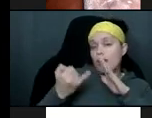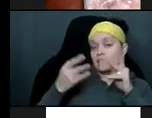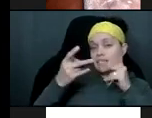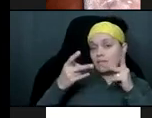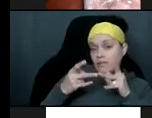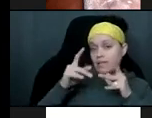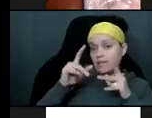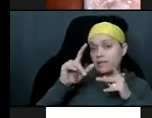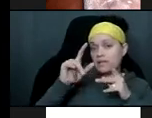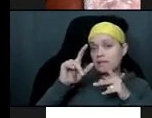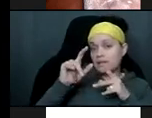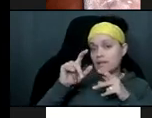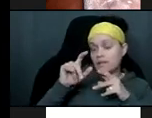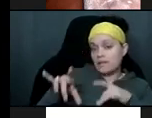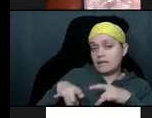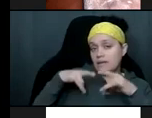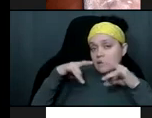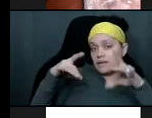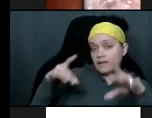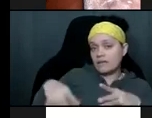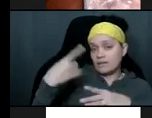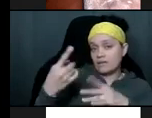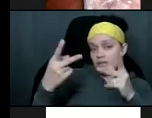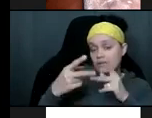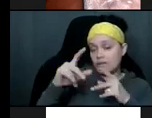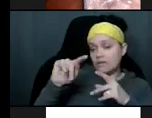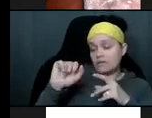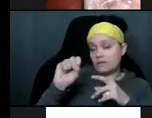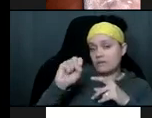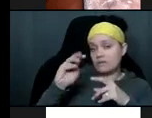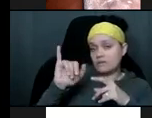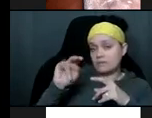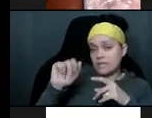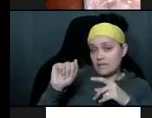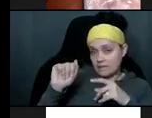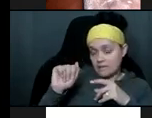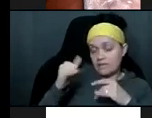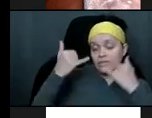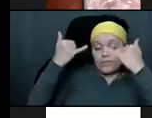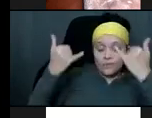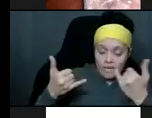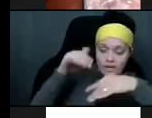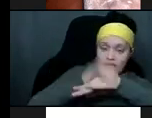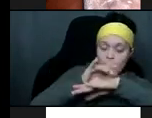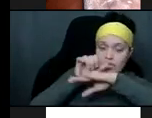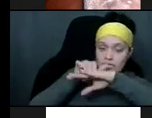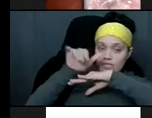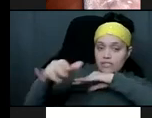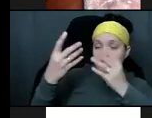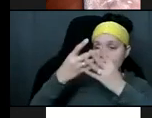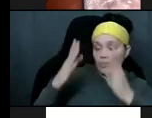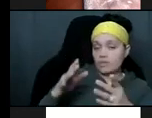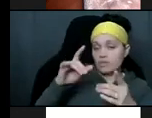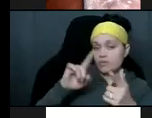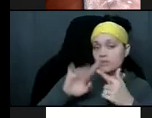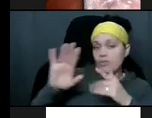place? Australia's own isolated place is Tasmania. So now the British are sending prisoners to